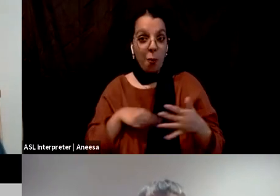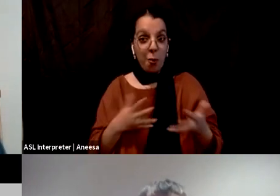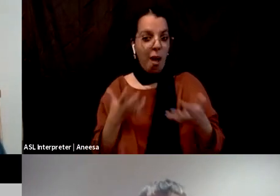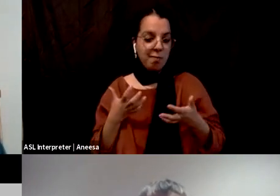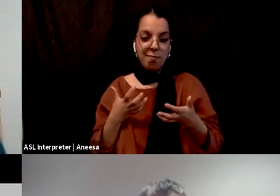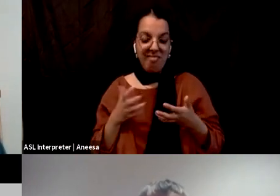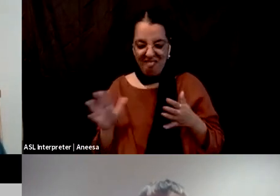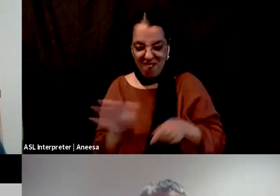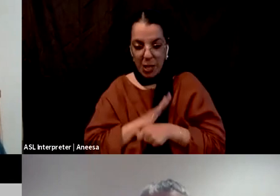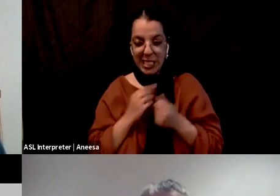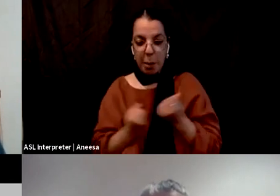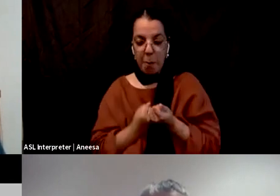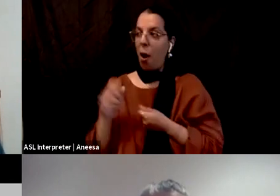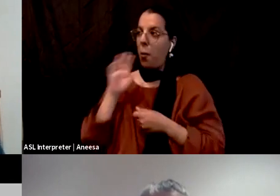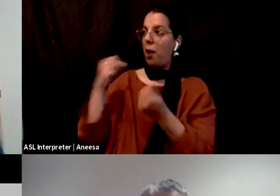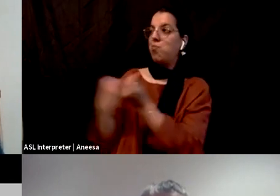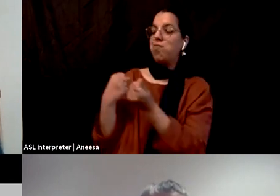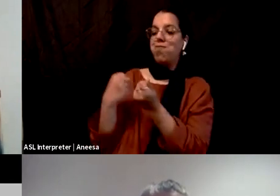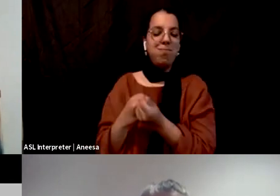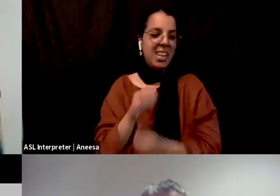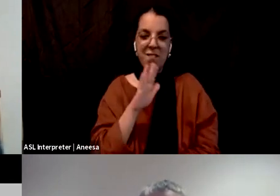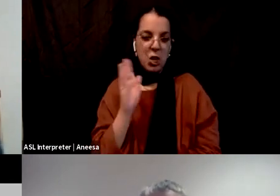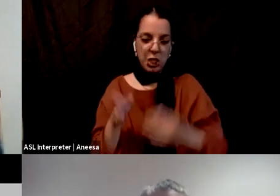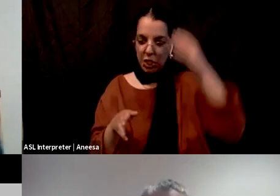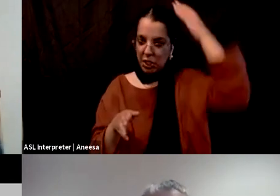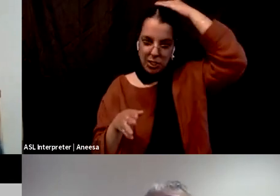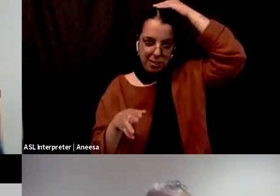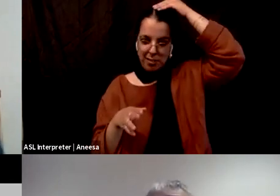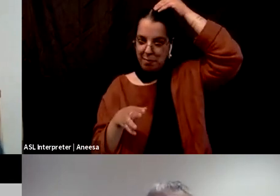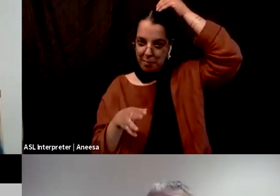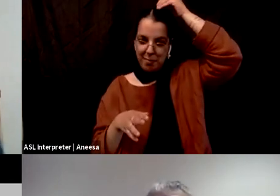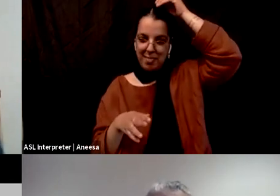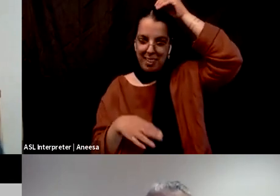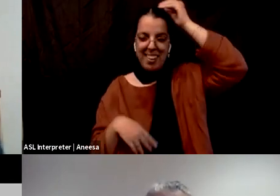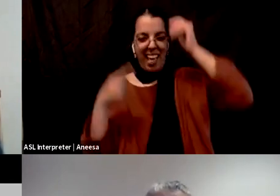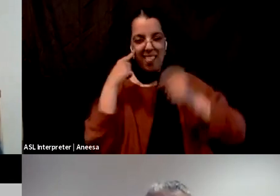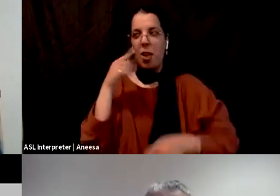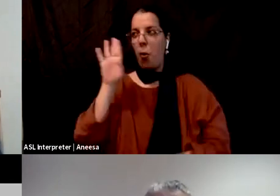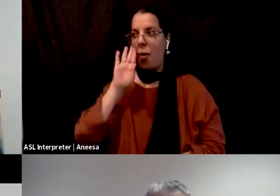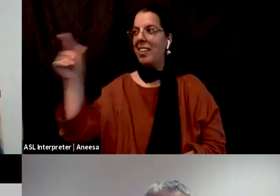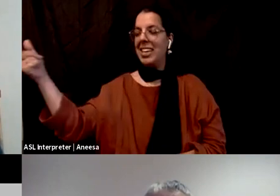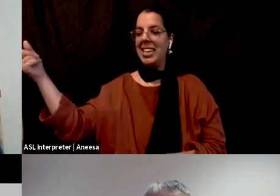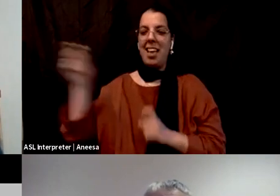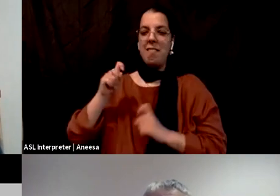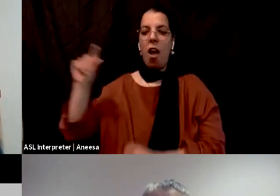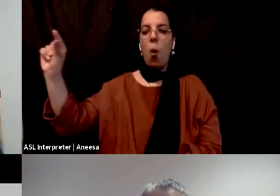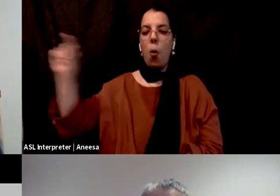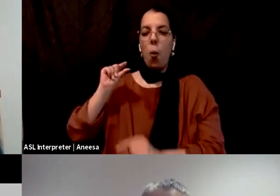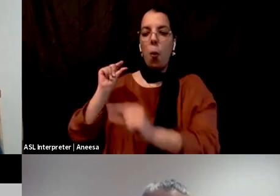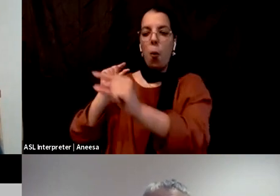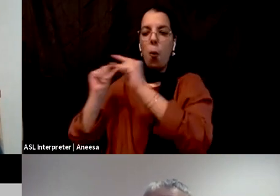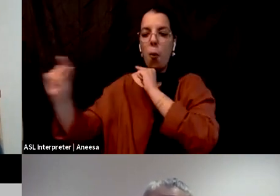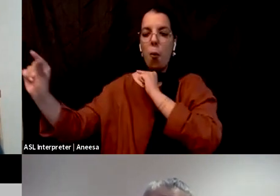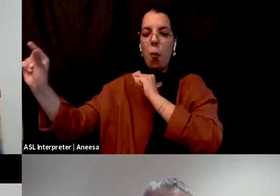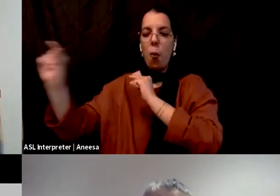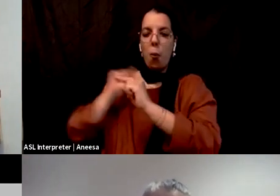that we need to fully self-govern, incremental is probably best from a strategy point of view, though it may not be